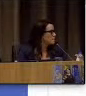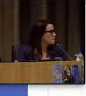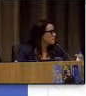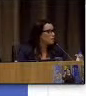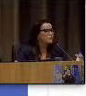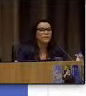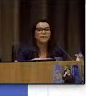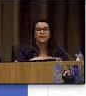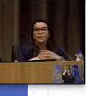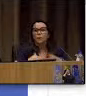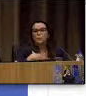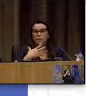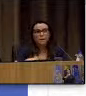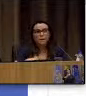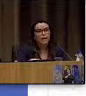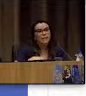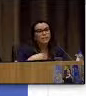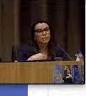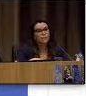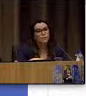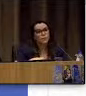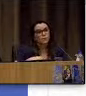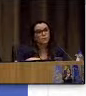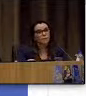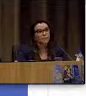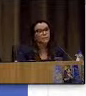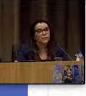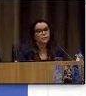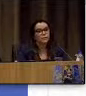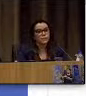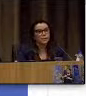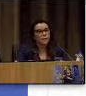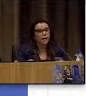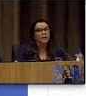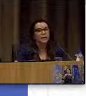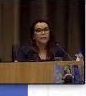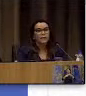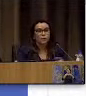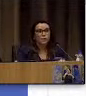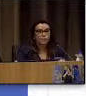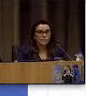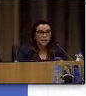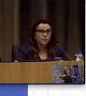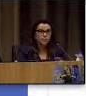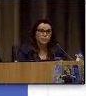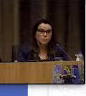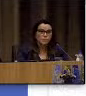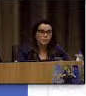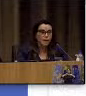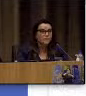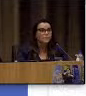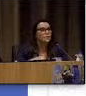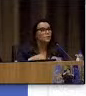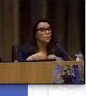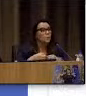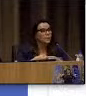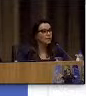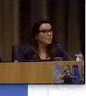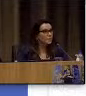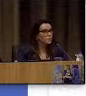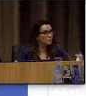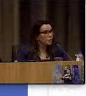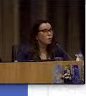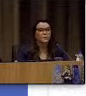ICU beds with almost 1,000 COVID patients. How can we work with this? And our work was to disseminate throughout